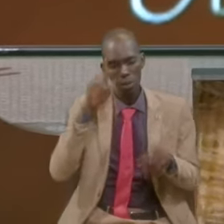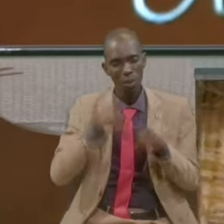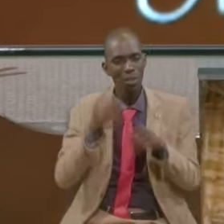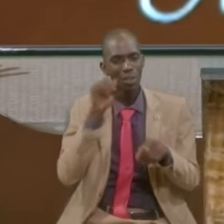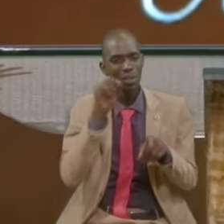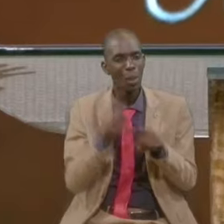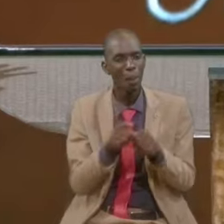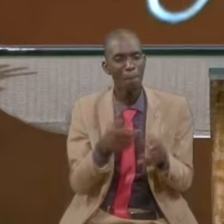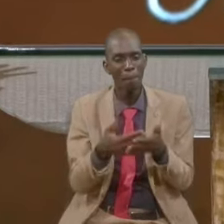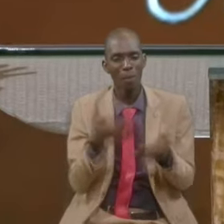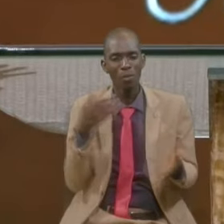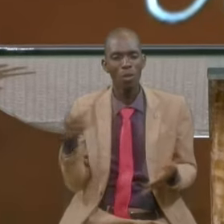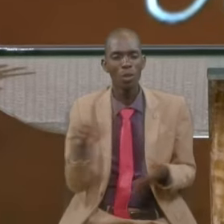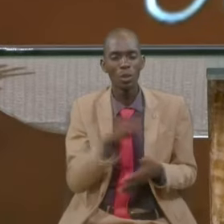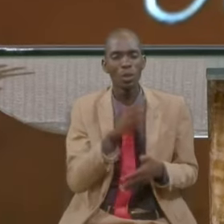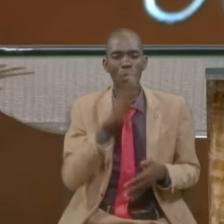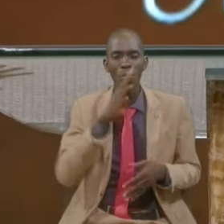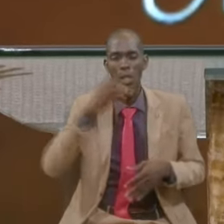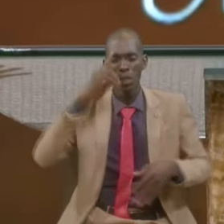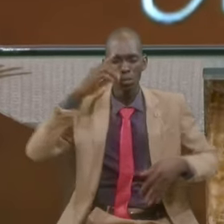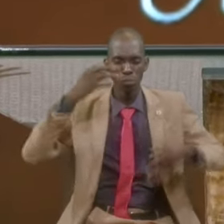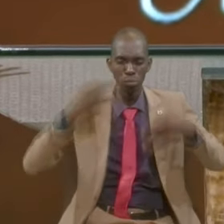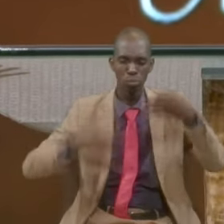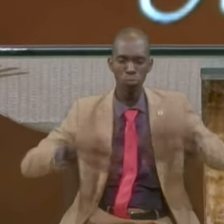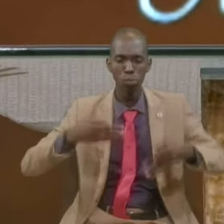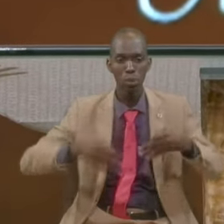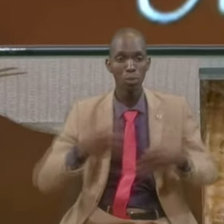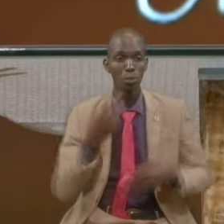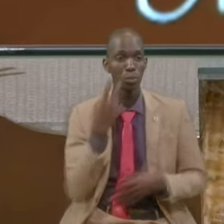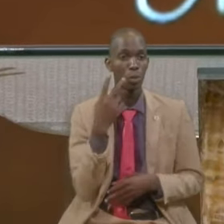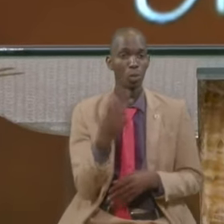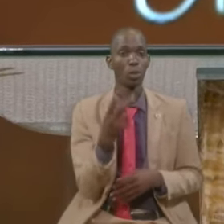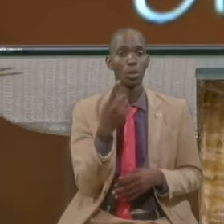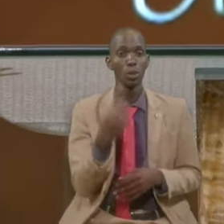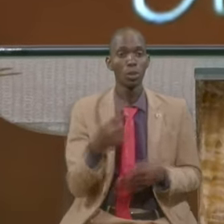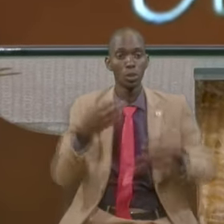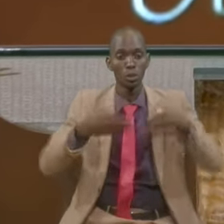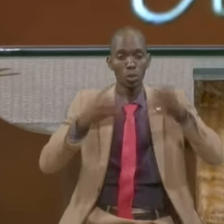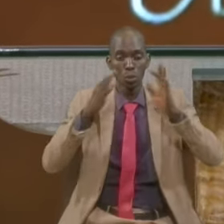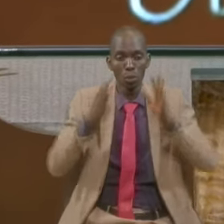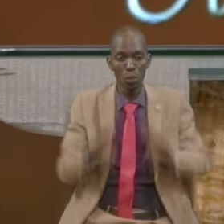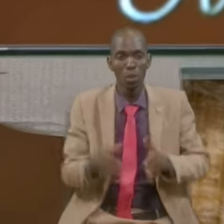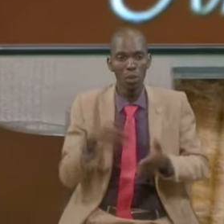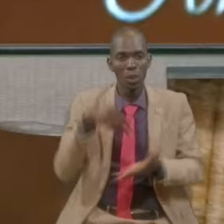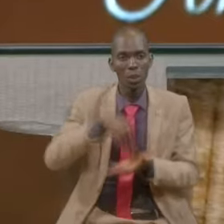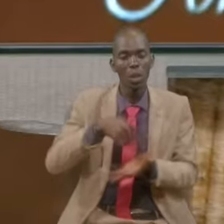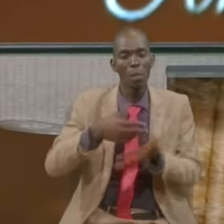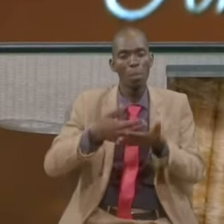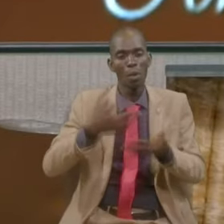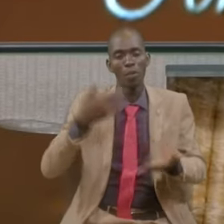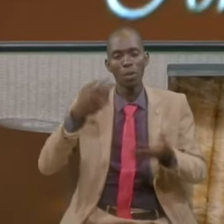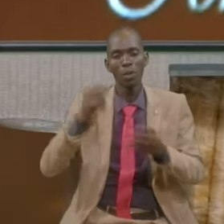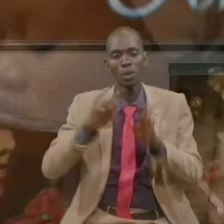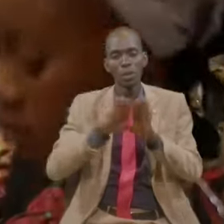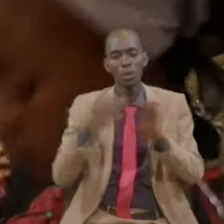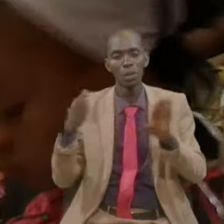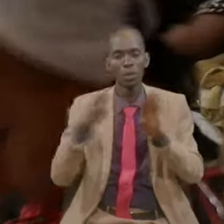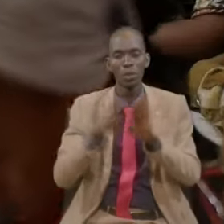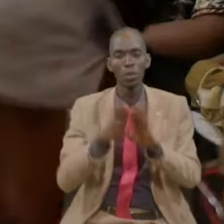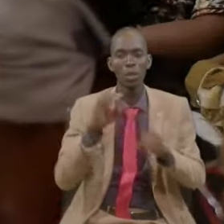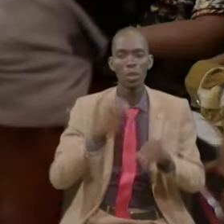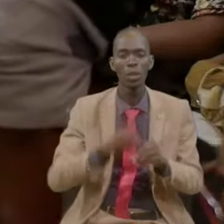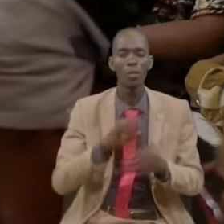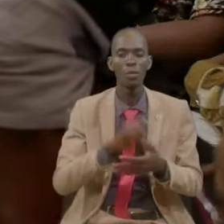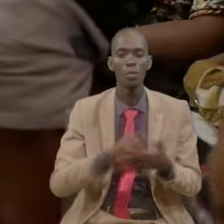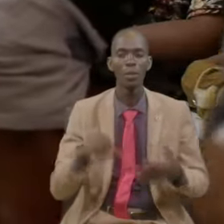be condemned. Behold, the judge standeth before the door. Look at verse 10. In